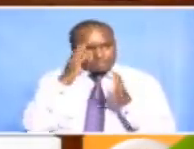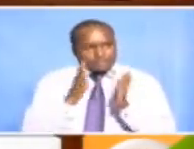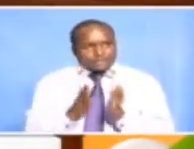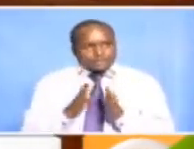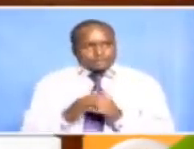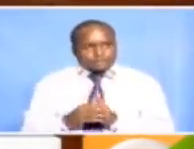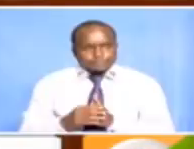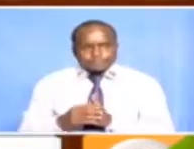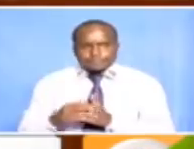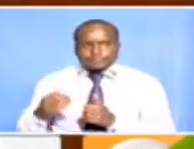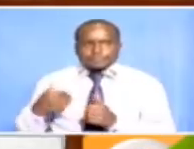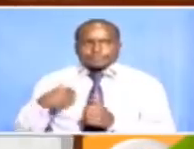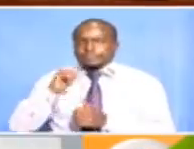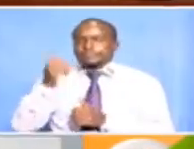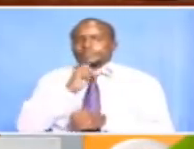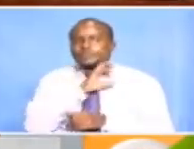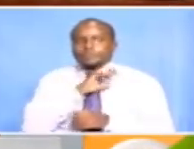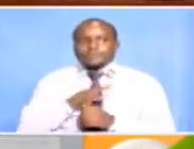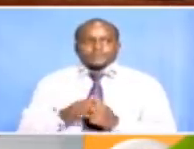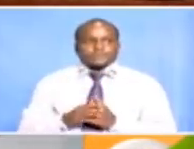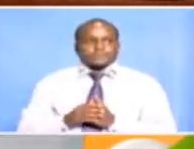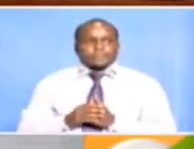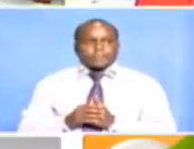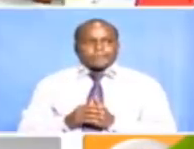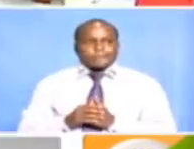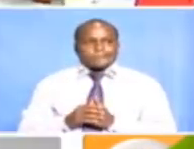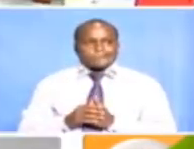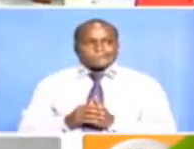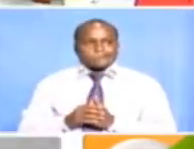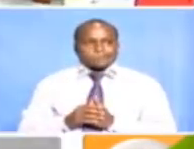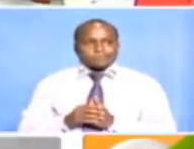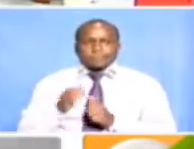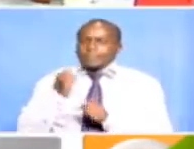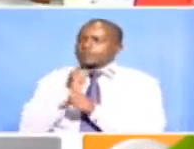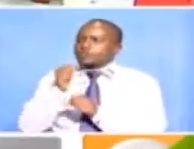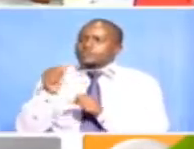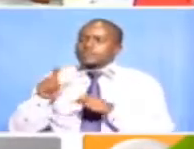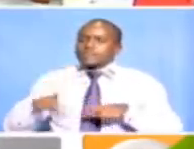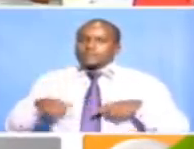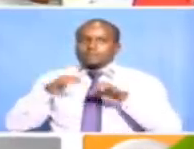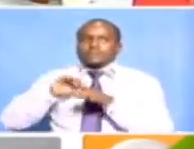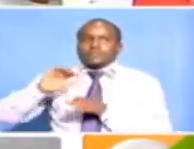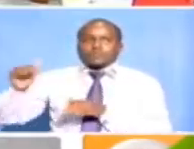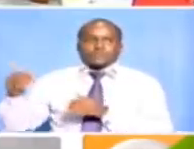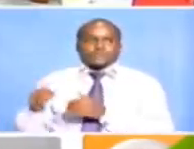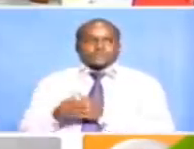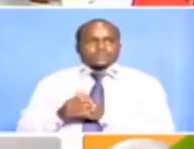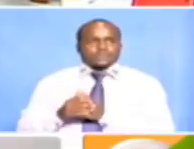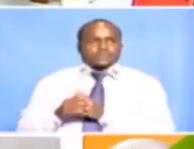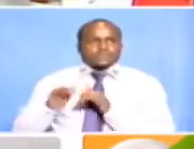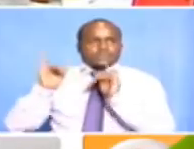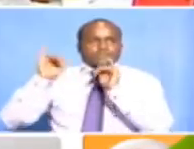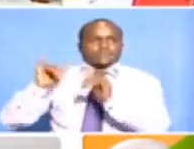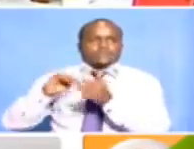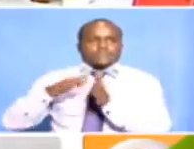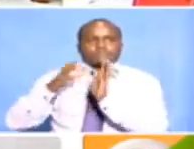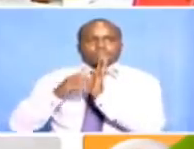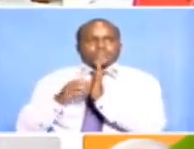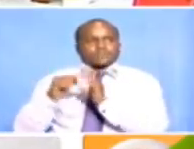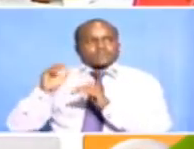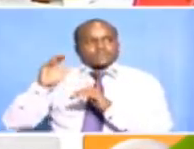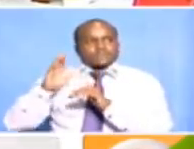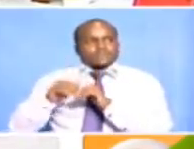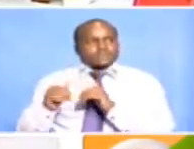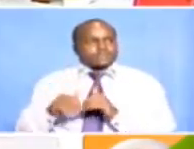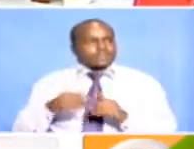the other complaint about you, governor. You don't even live in your county. You spend more time in Mua than you do in Wunda. I agree